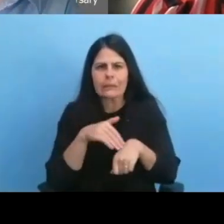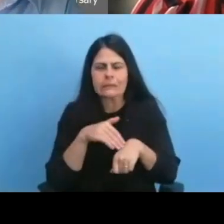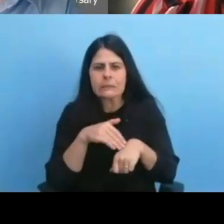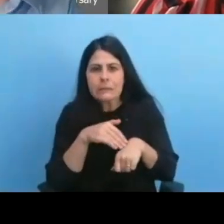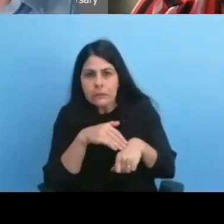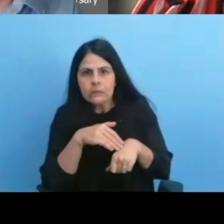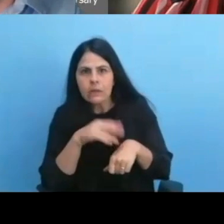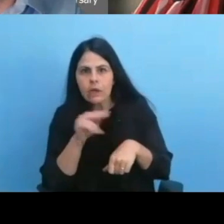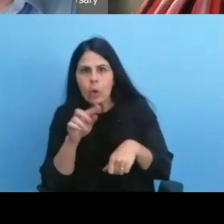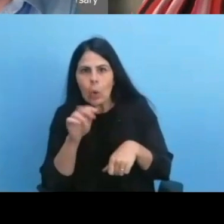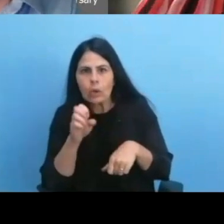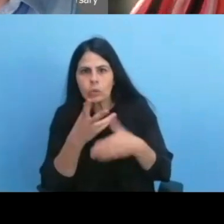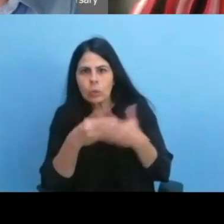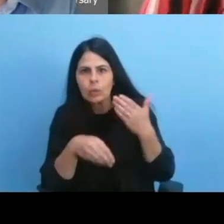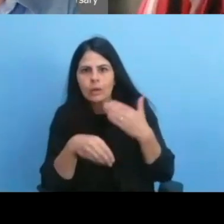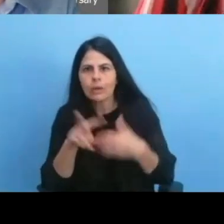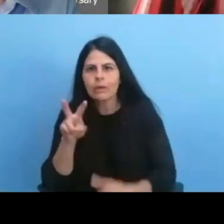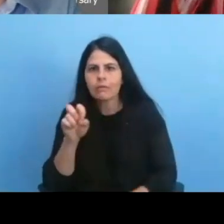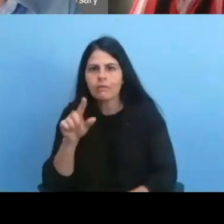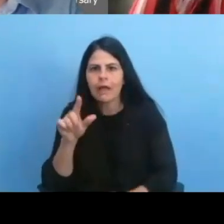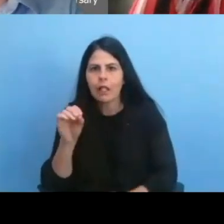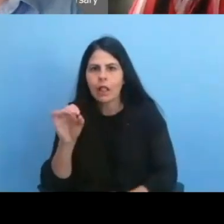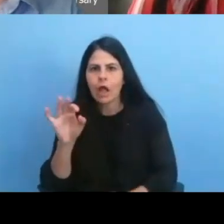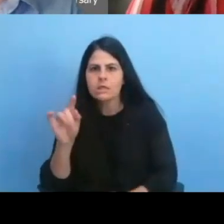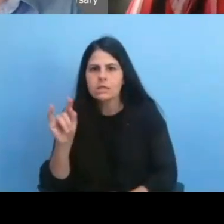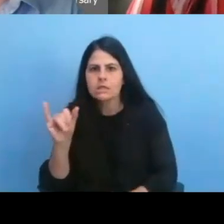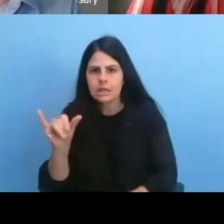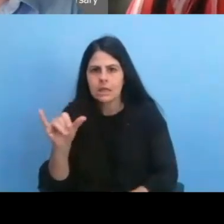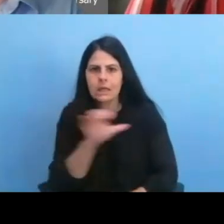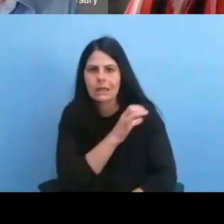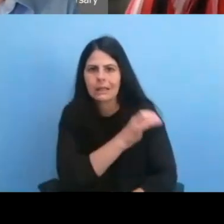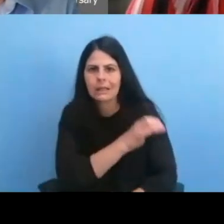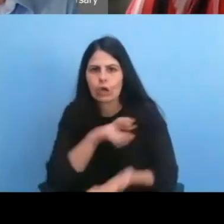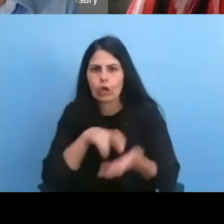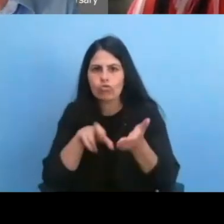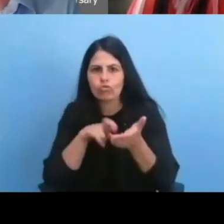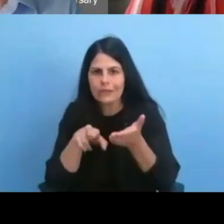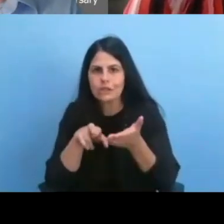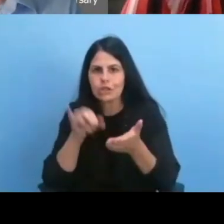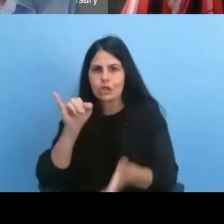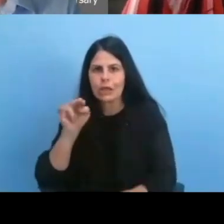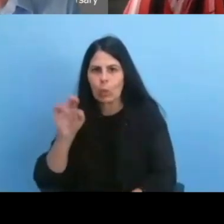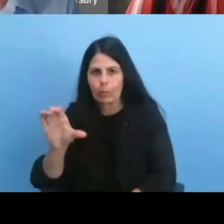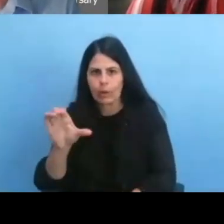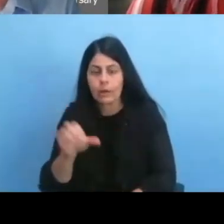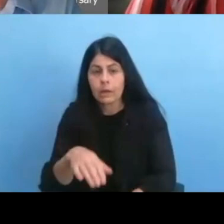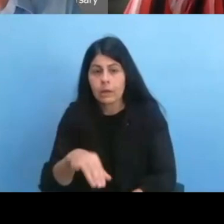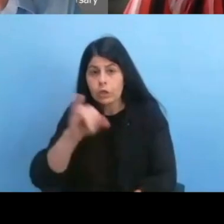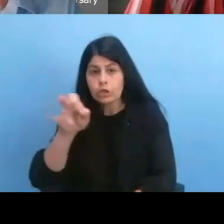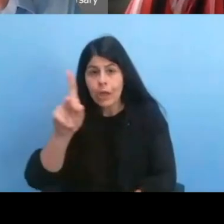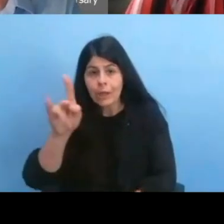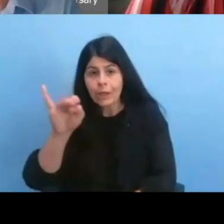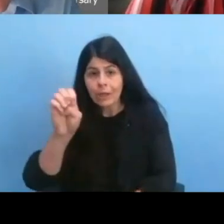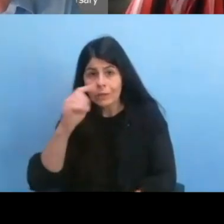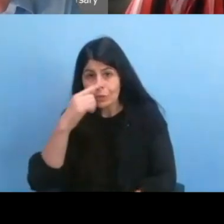the site manager at the Velocity Clinical Research, at Velocity Clinical Research Incorporated. Jackie, if you wouldn't mind jumping on,